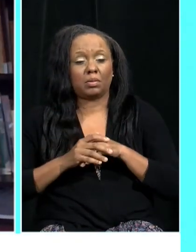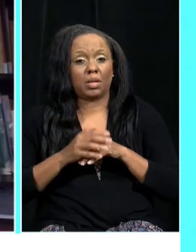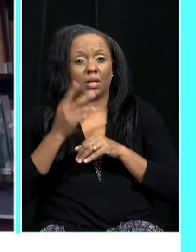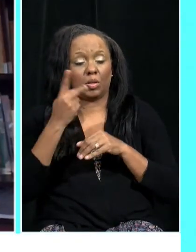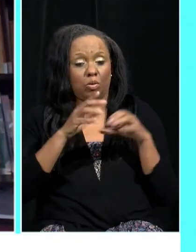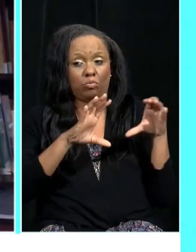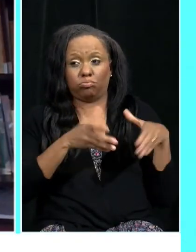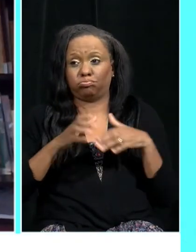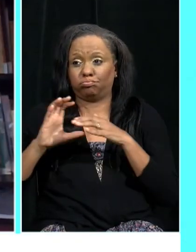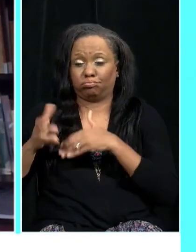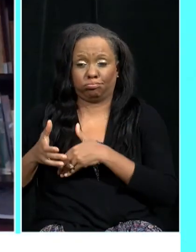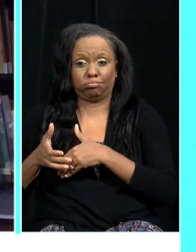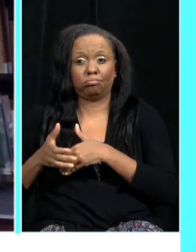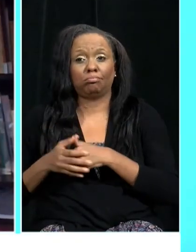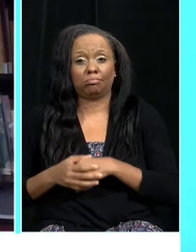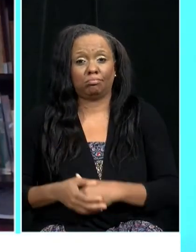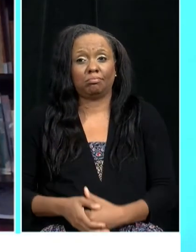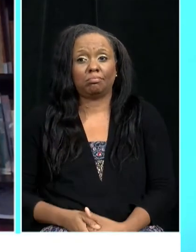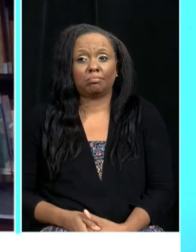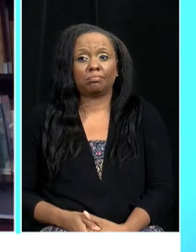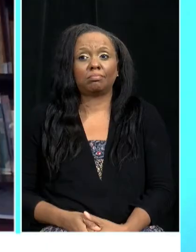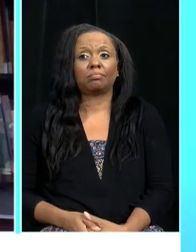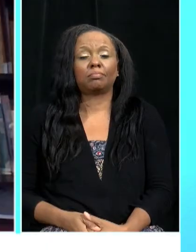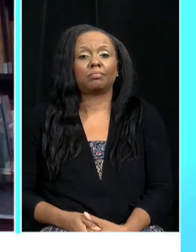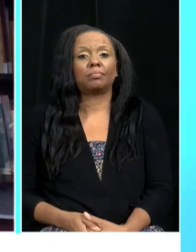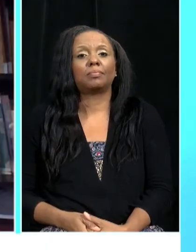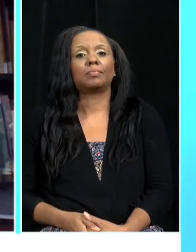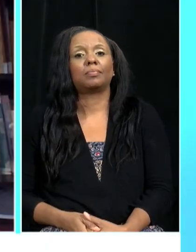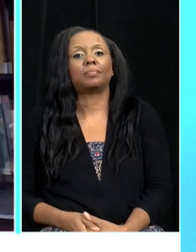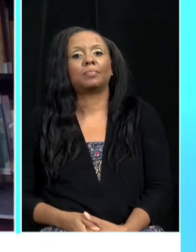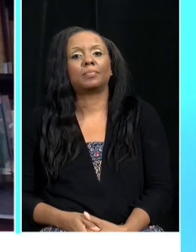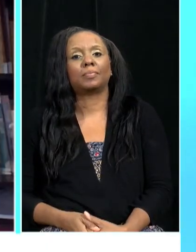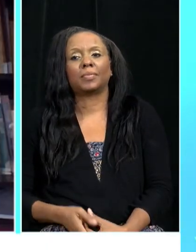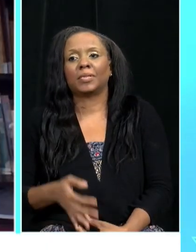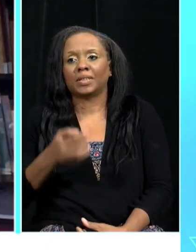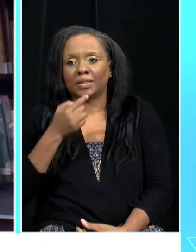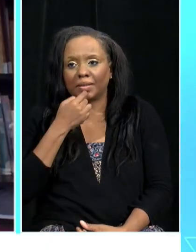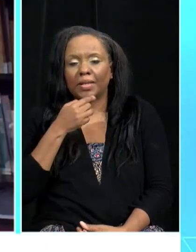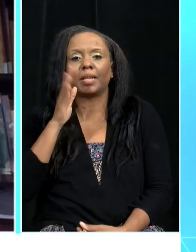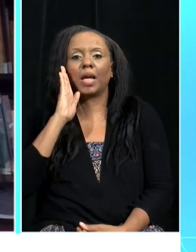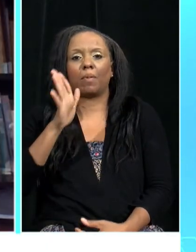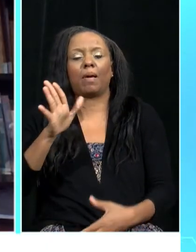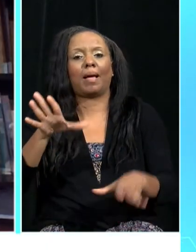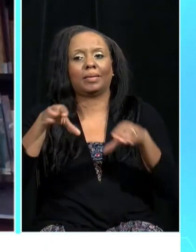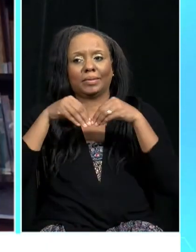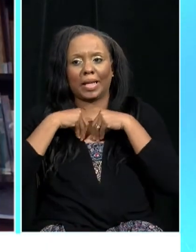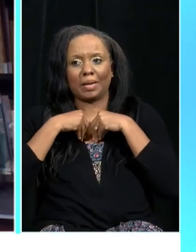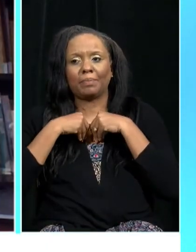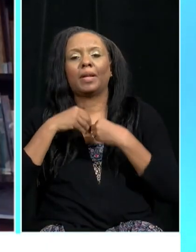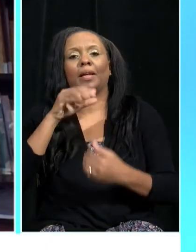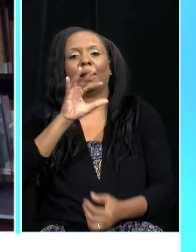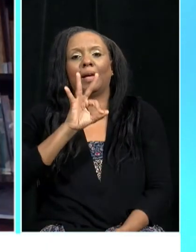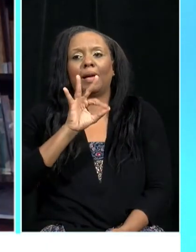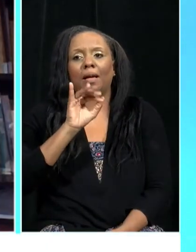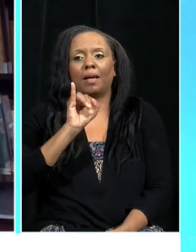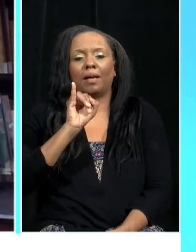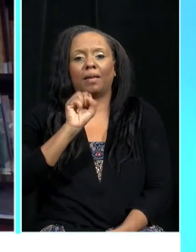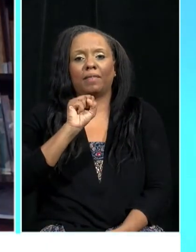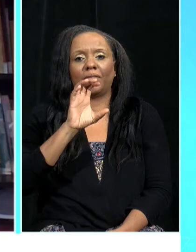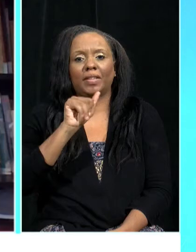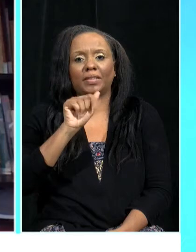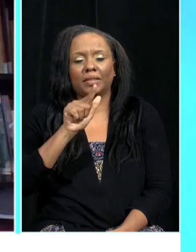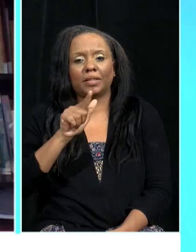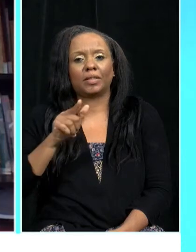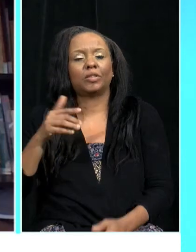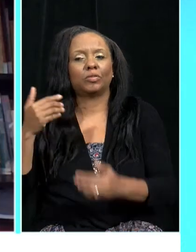political parties have committed themselves to having a fiscal responsibility law, which is effectively saying